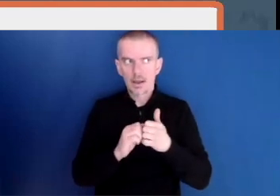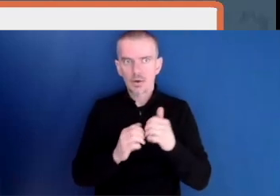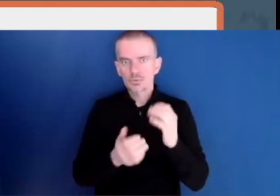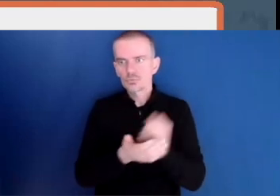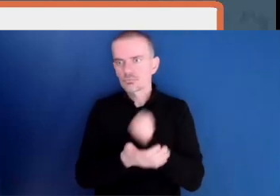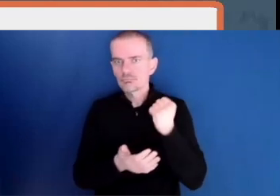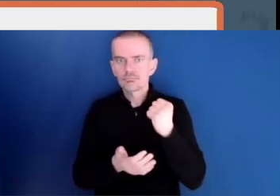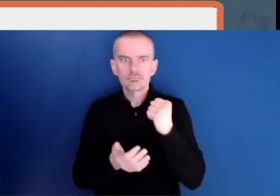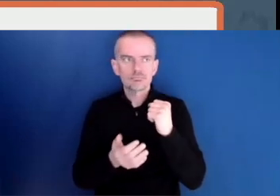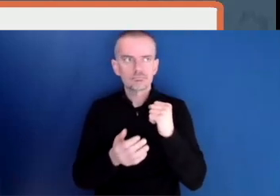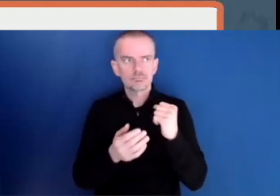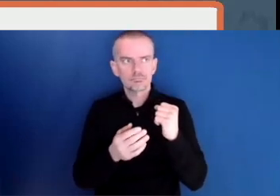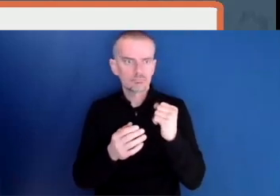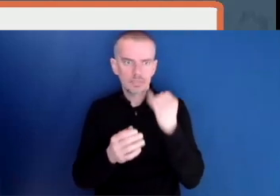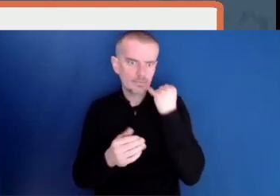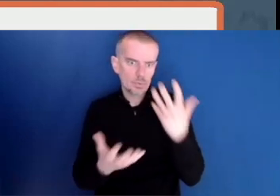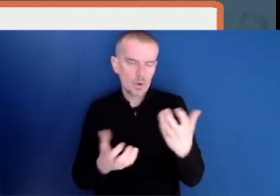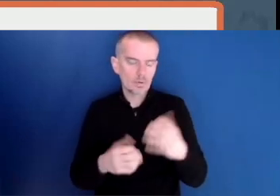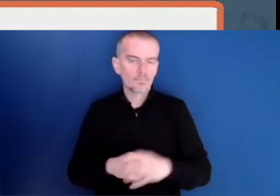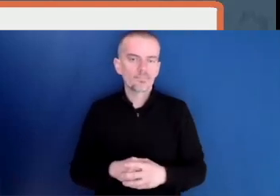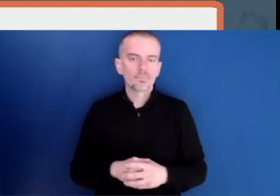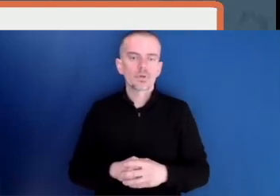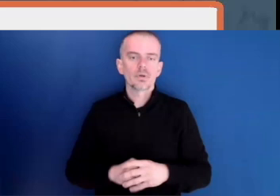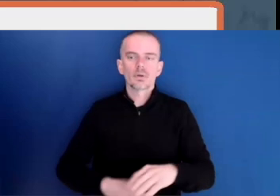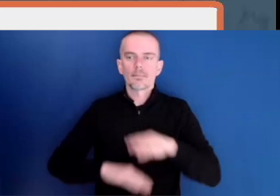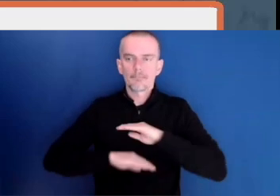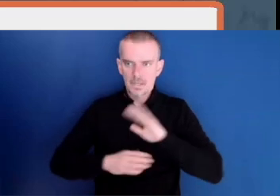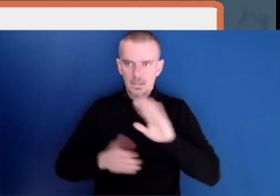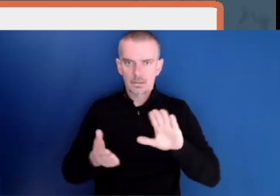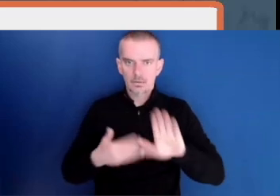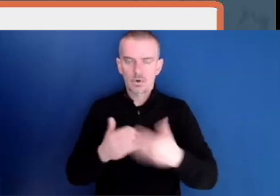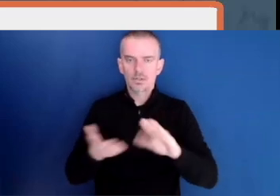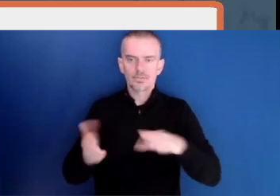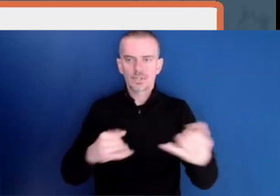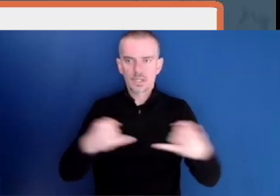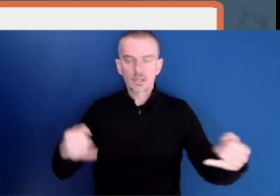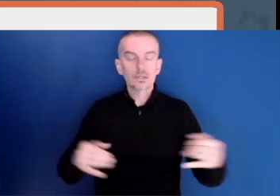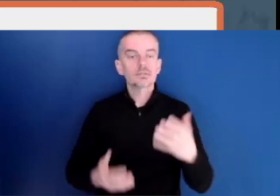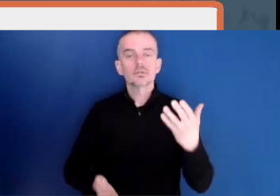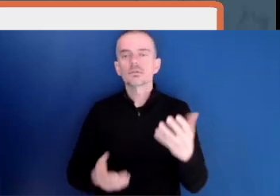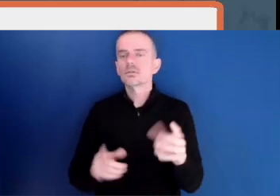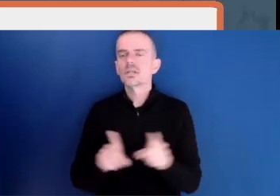to. Meeting all of the deadlines. So even if there might be some